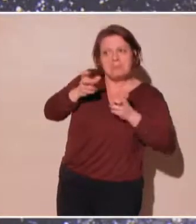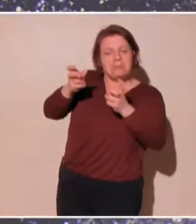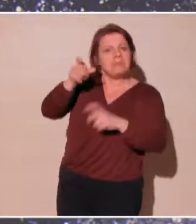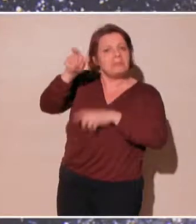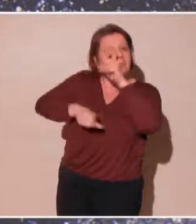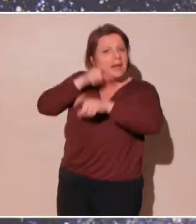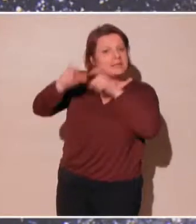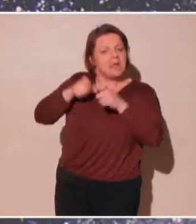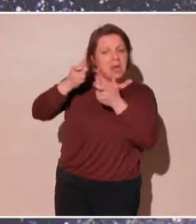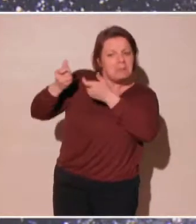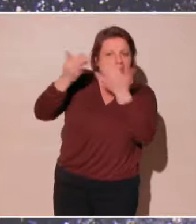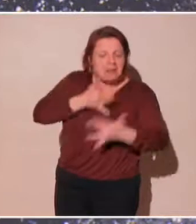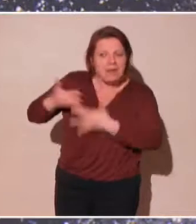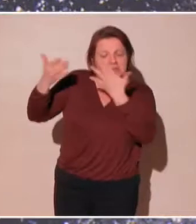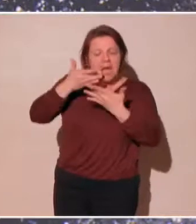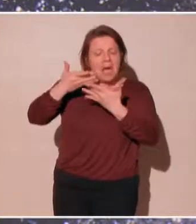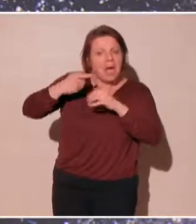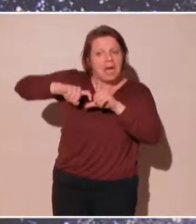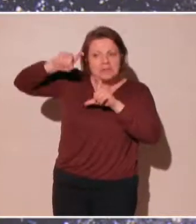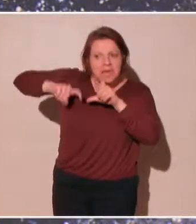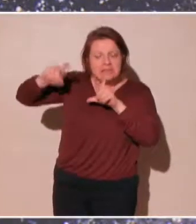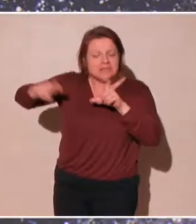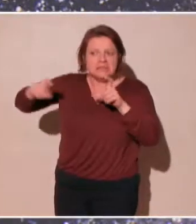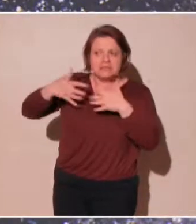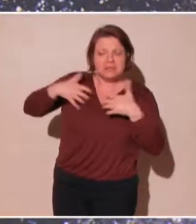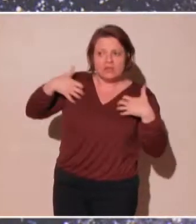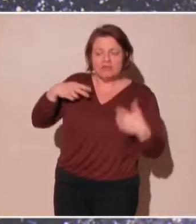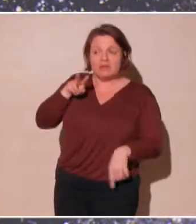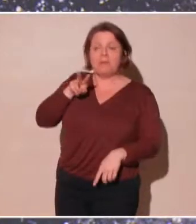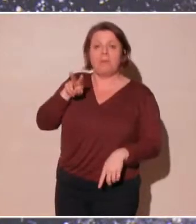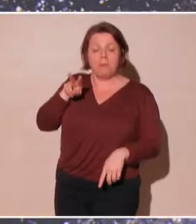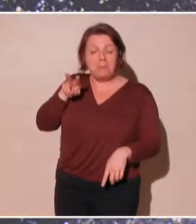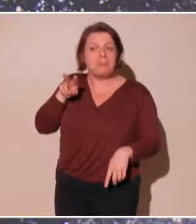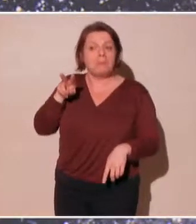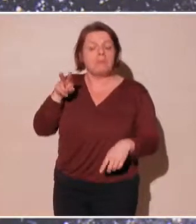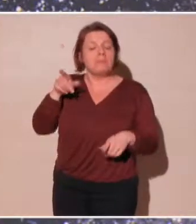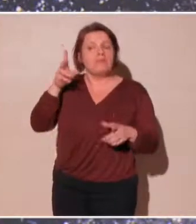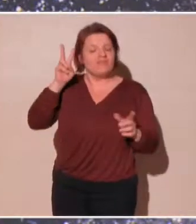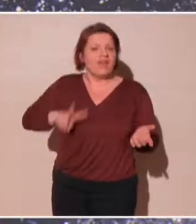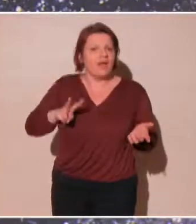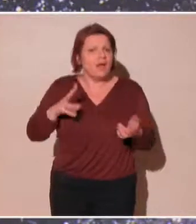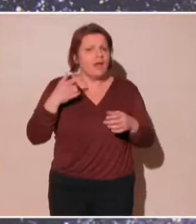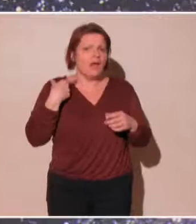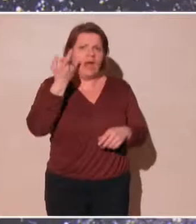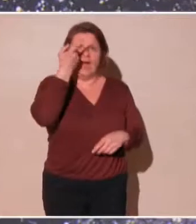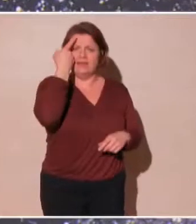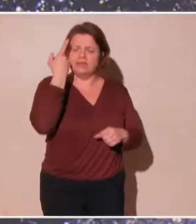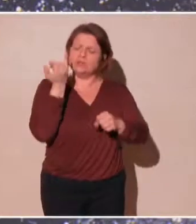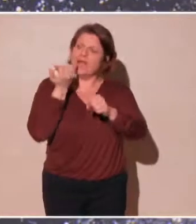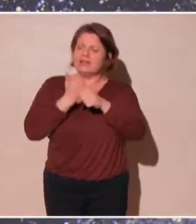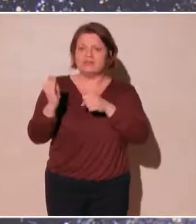worked mainly in the area of philosophy and was therefore always impressed by mathematicians and